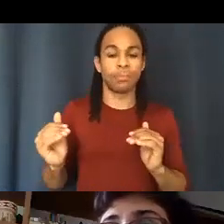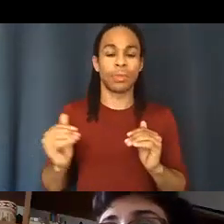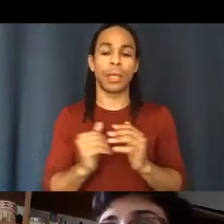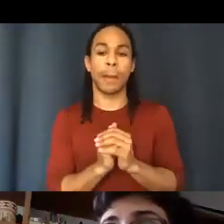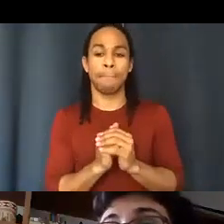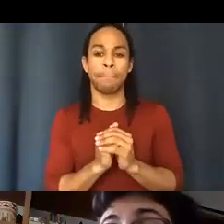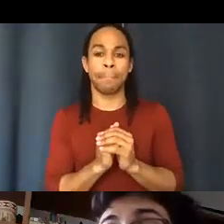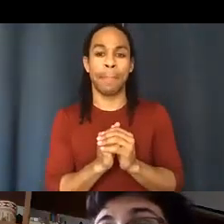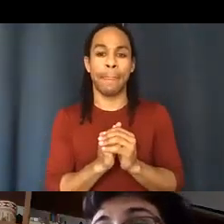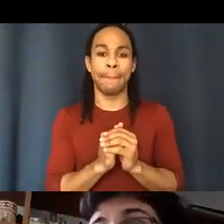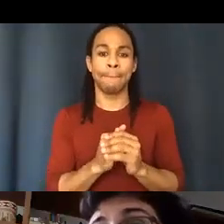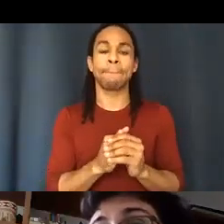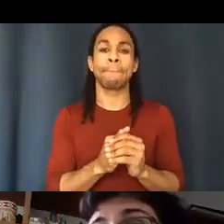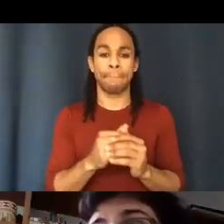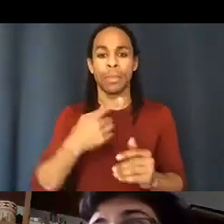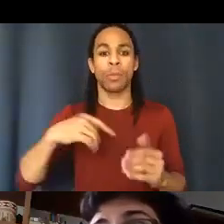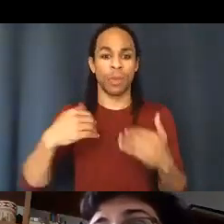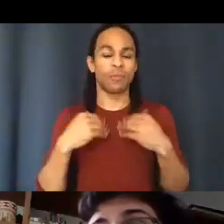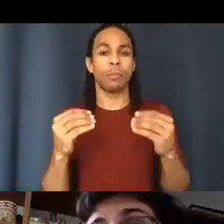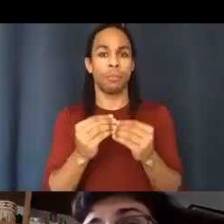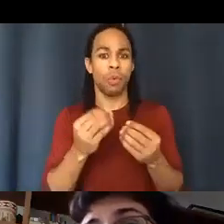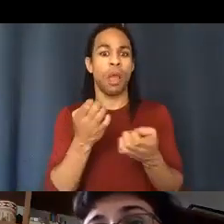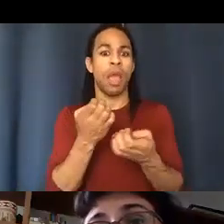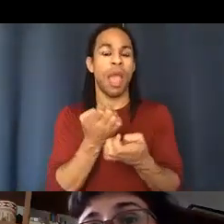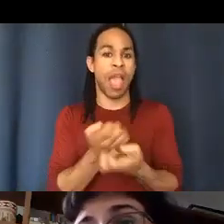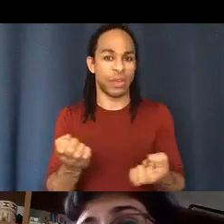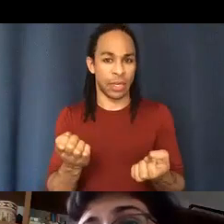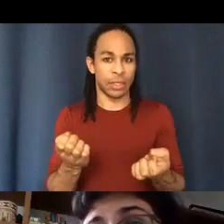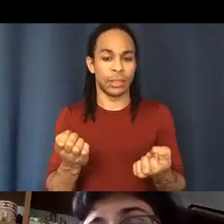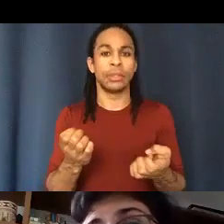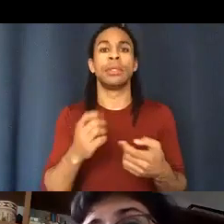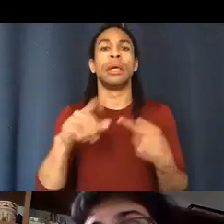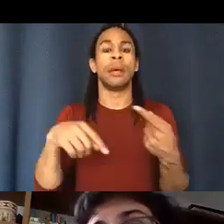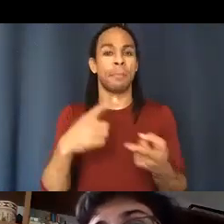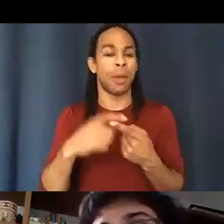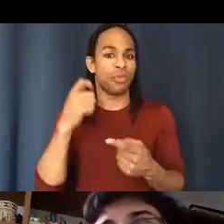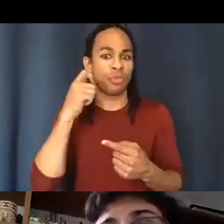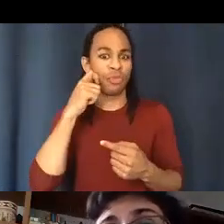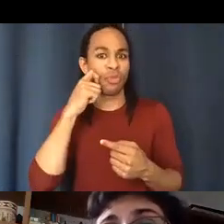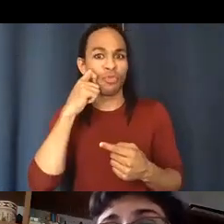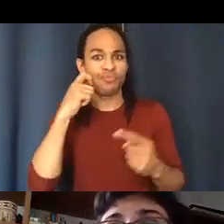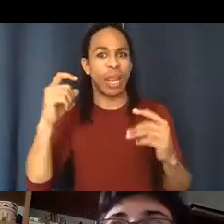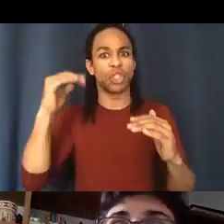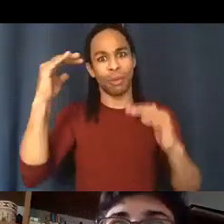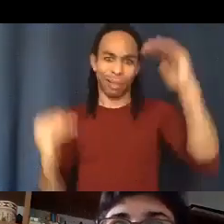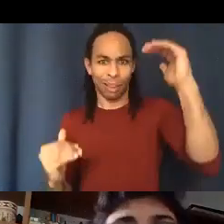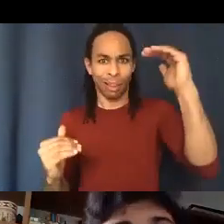can discuss the racial disparities in Brazil, inequalities. Brazil has